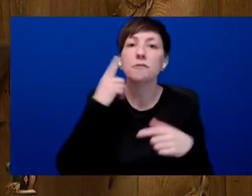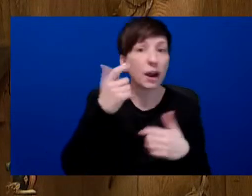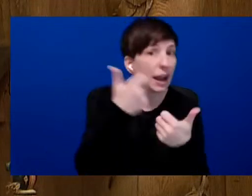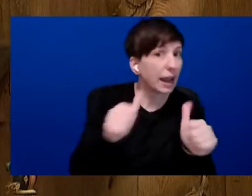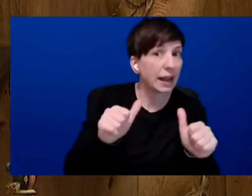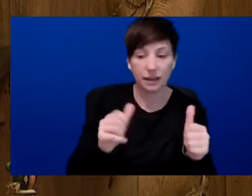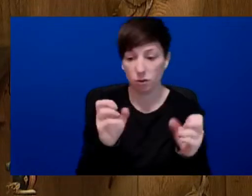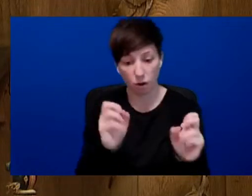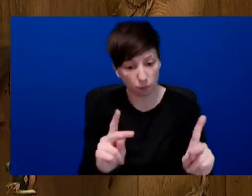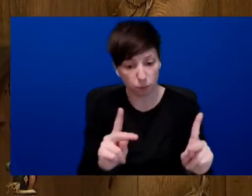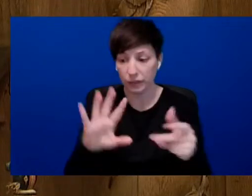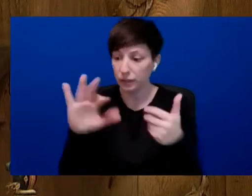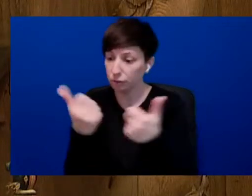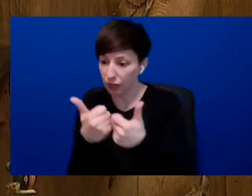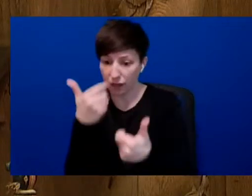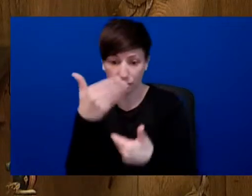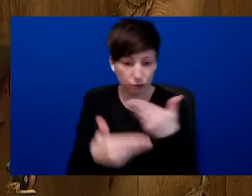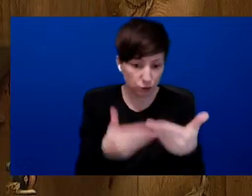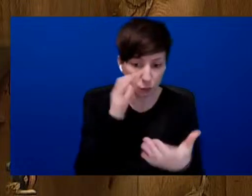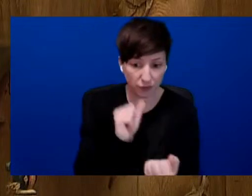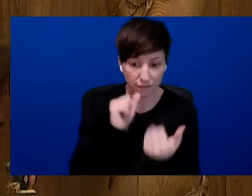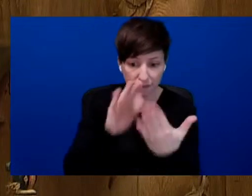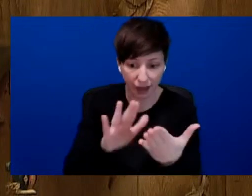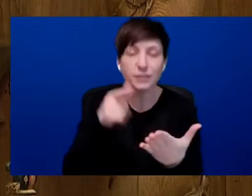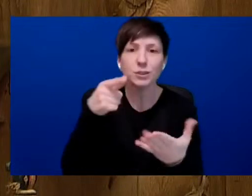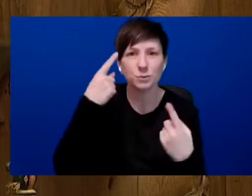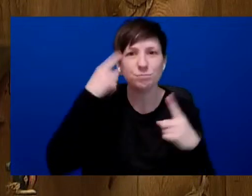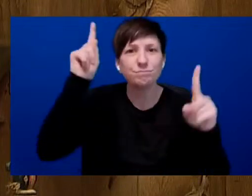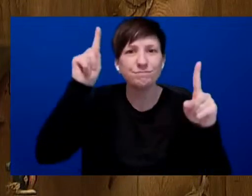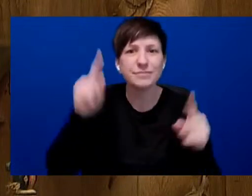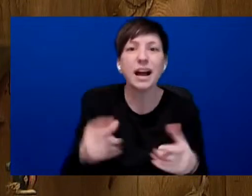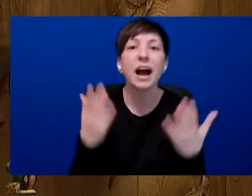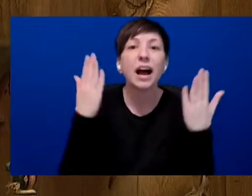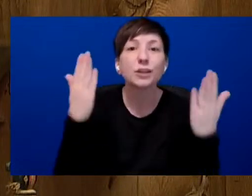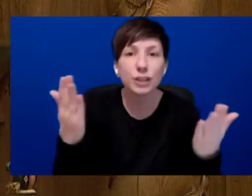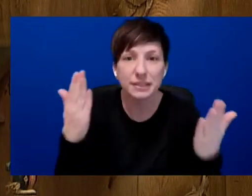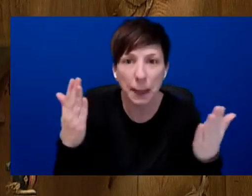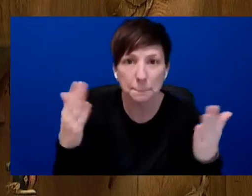ahead. Hachka Siyam. Thank you, friends. I look forward to seeing you this evening.